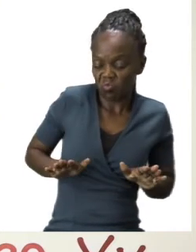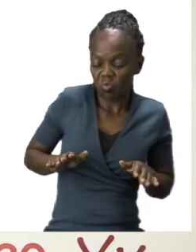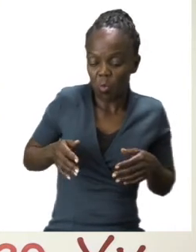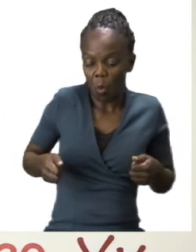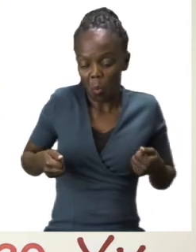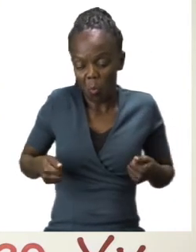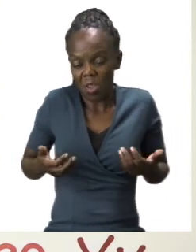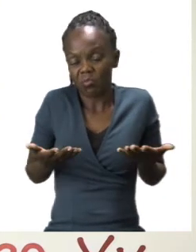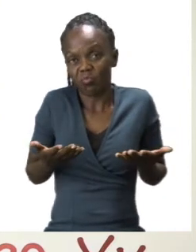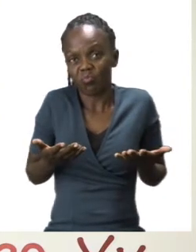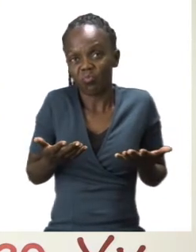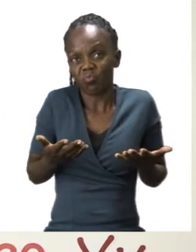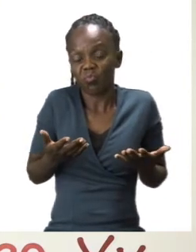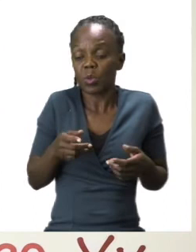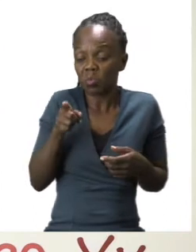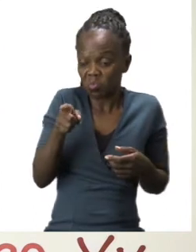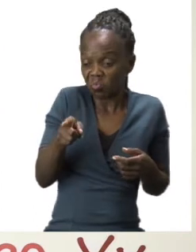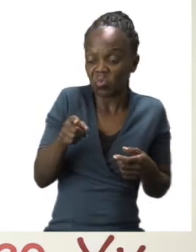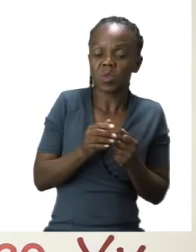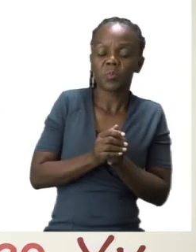belongs to you,